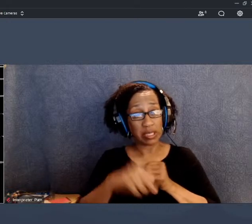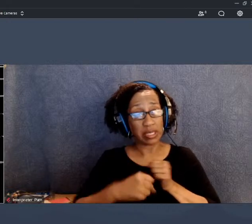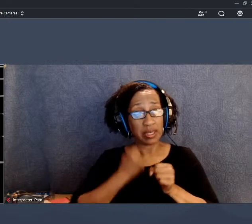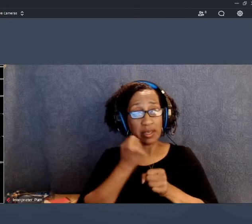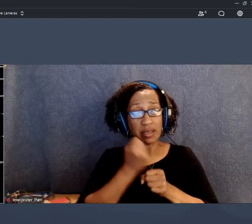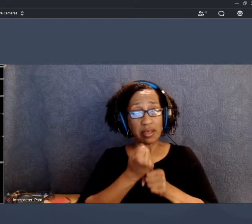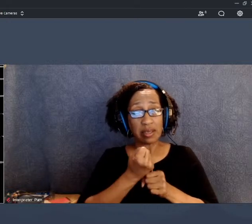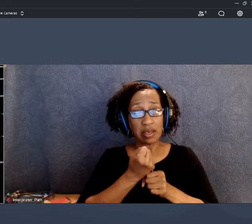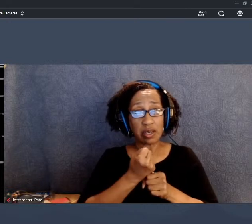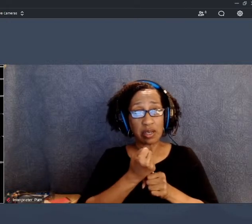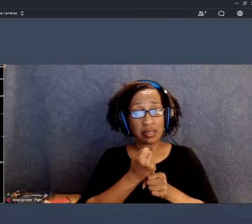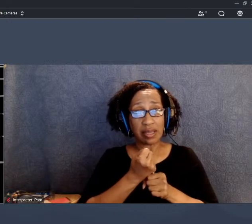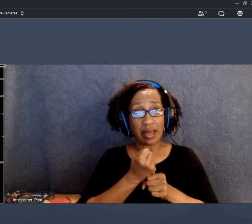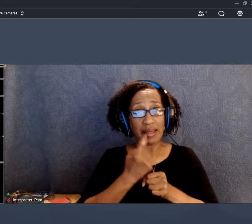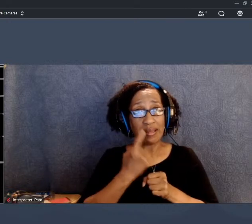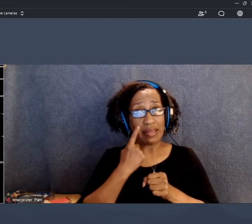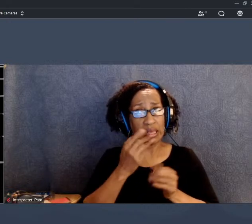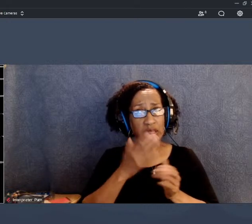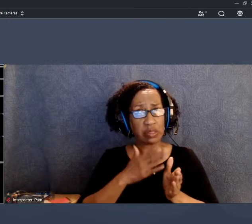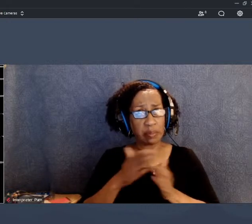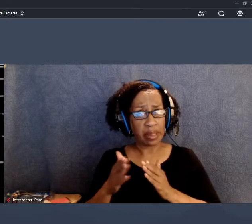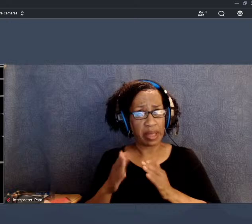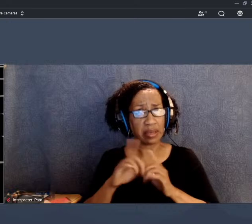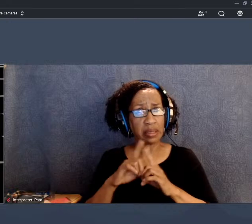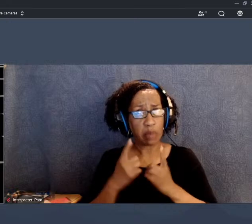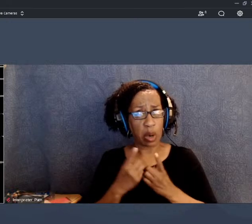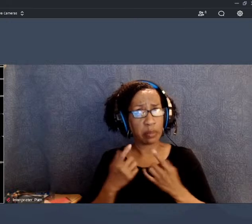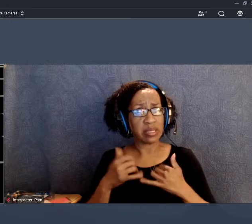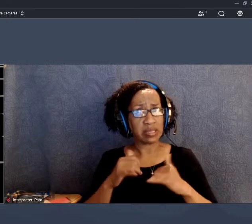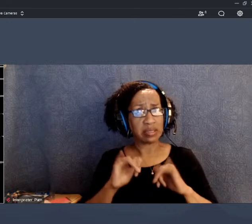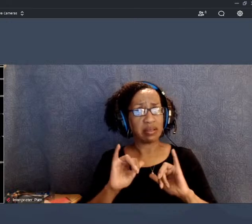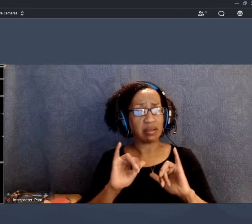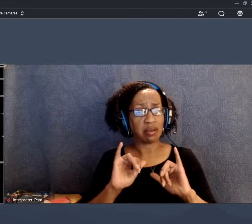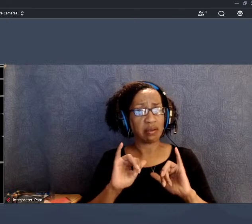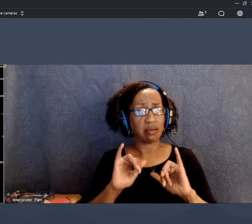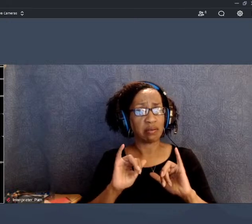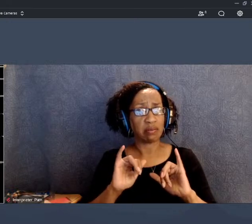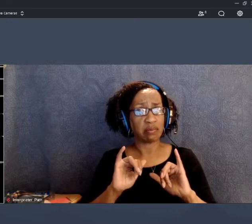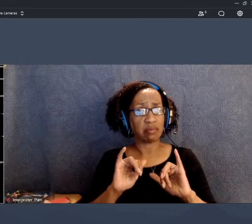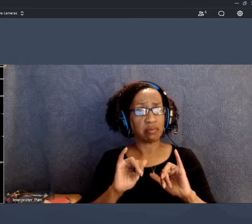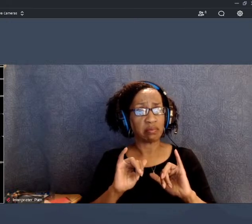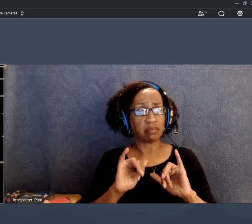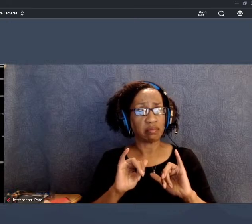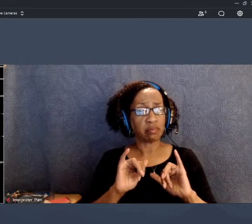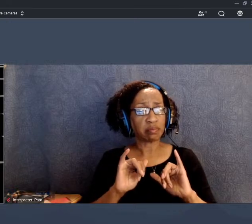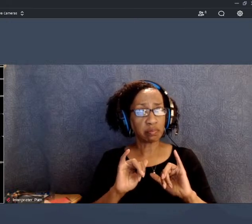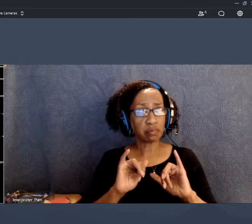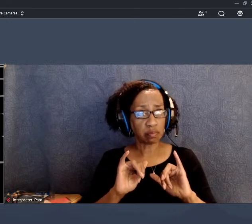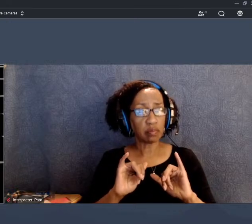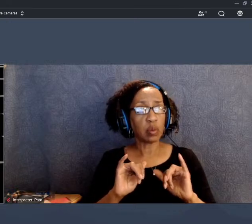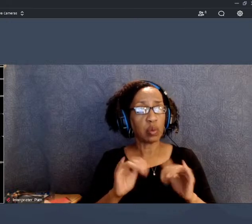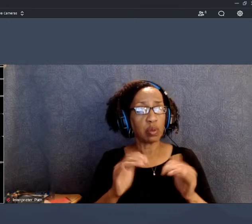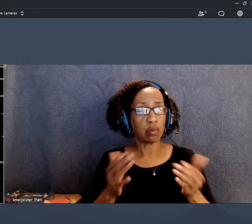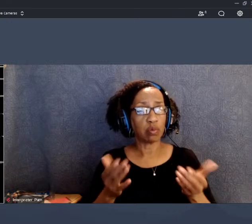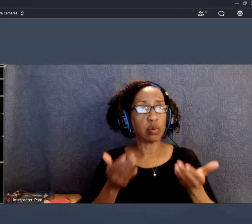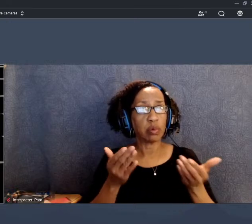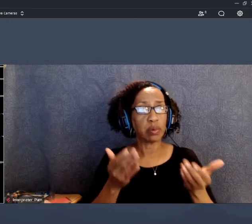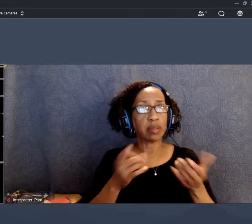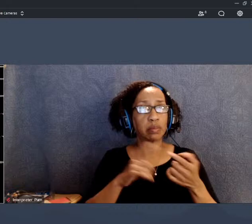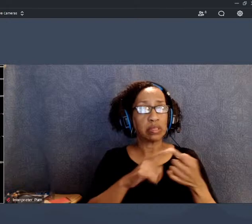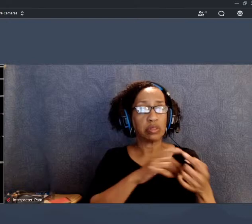that point, I think it'll be the planning department still or their equivalent will make a recommendation to the